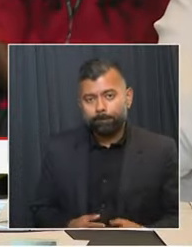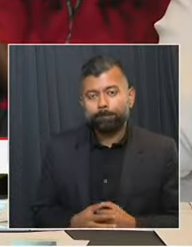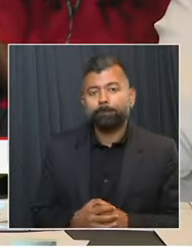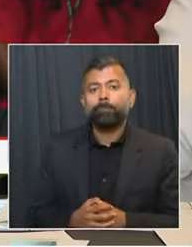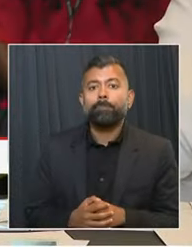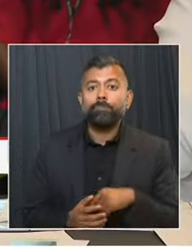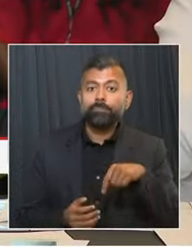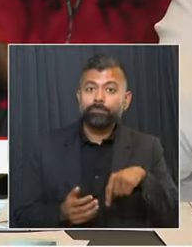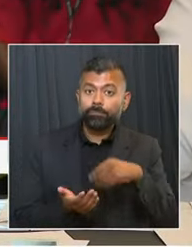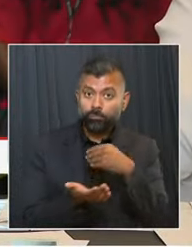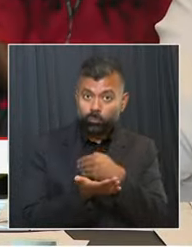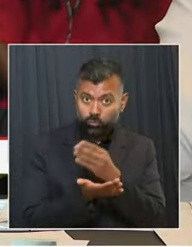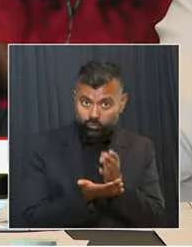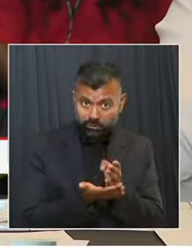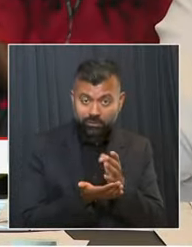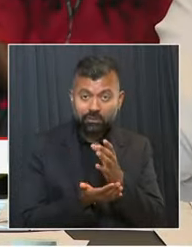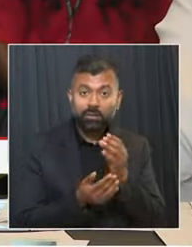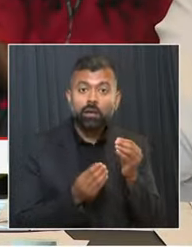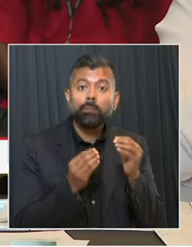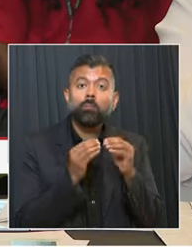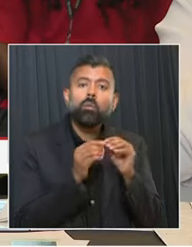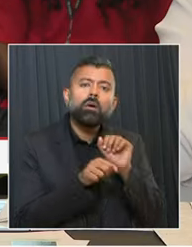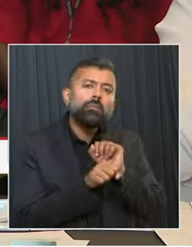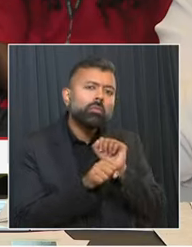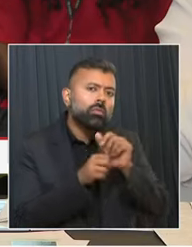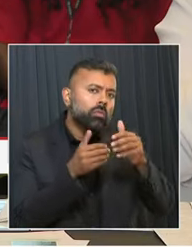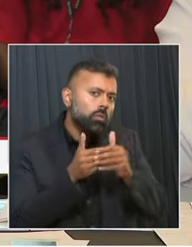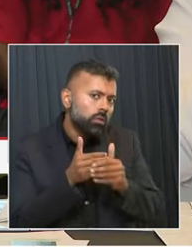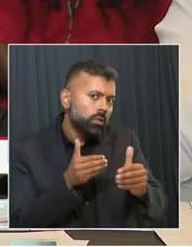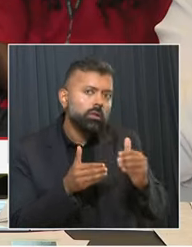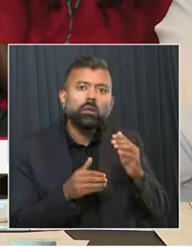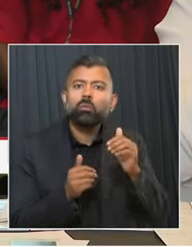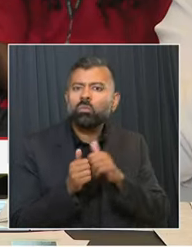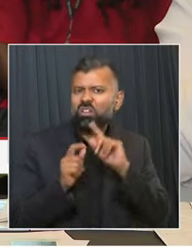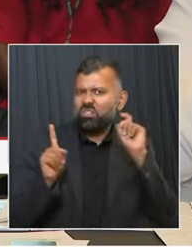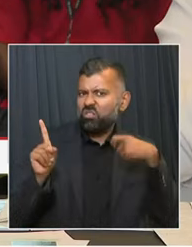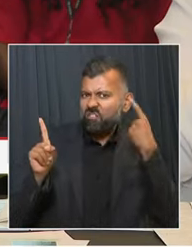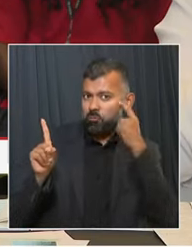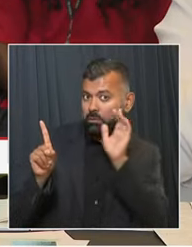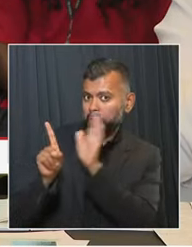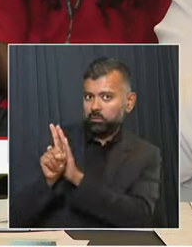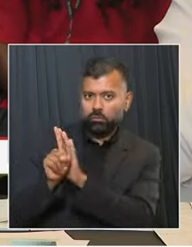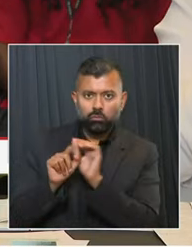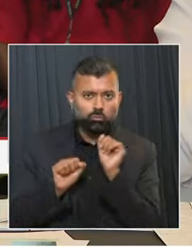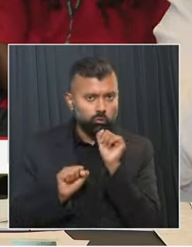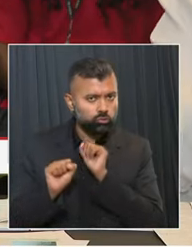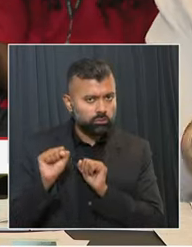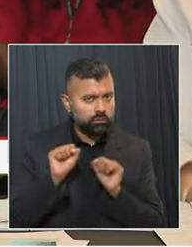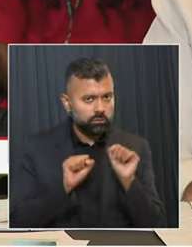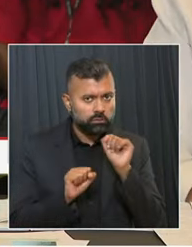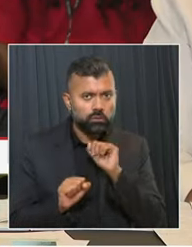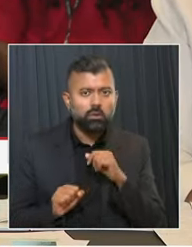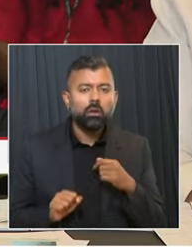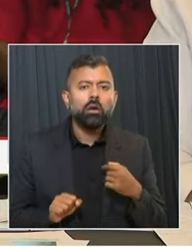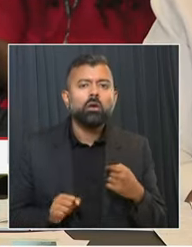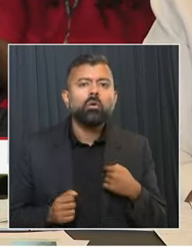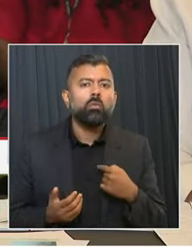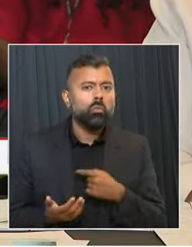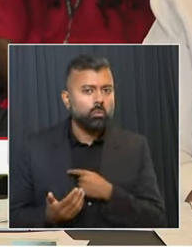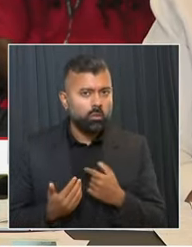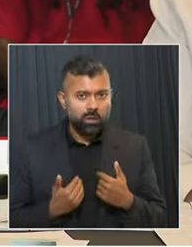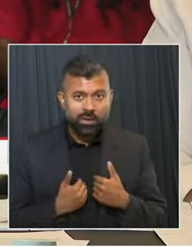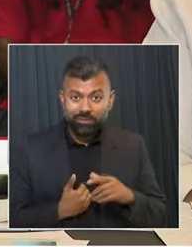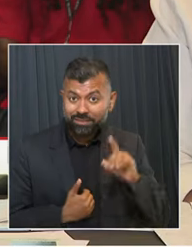to be doing together around our federal strategies, we will be connecting DC residents